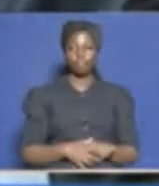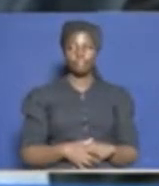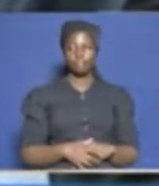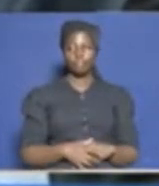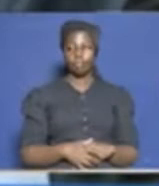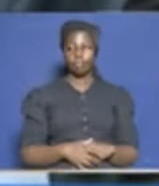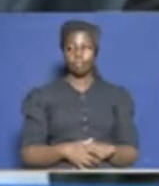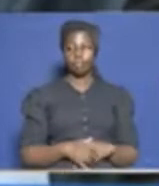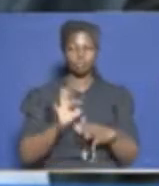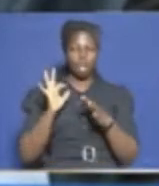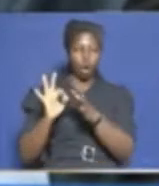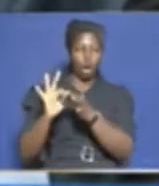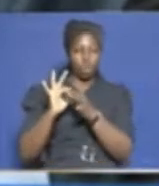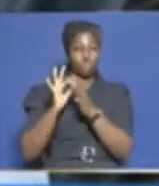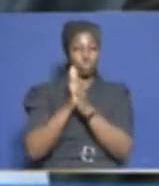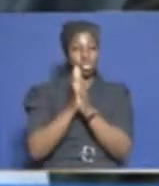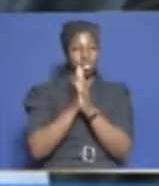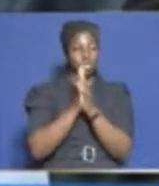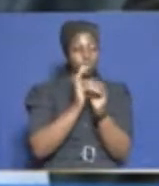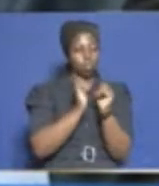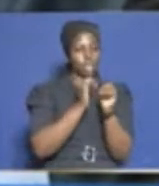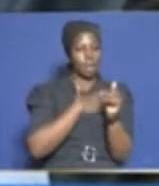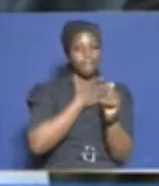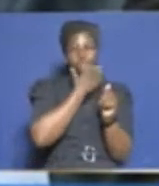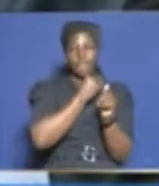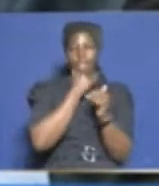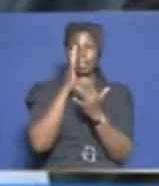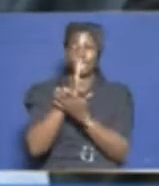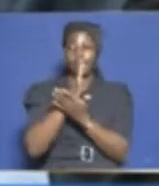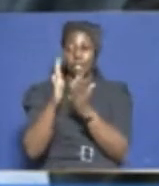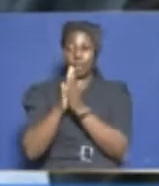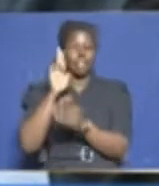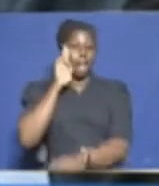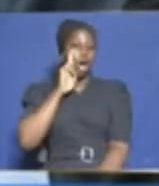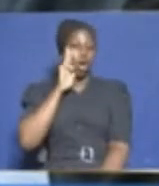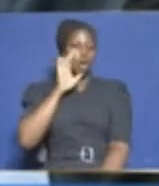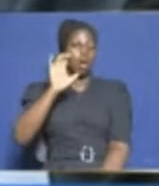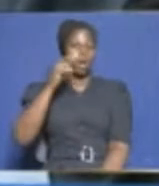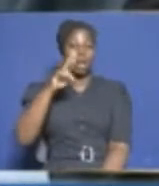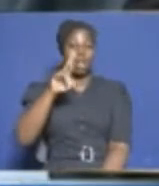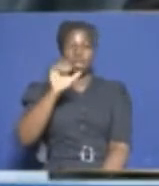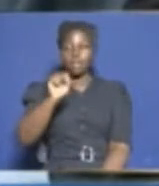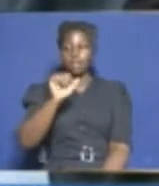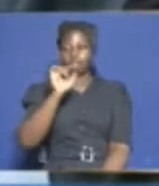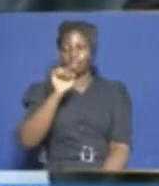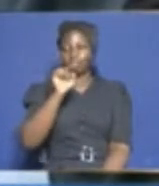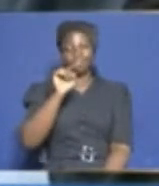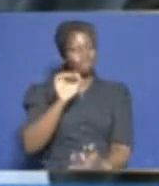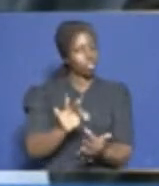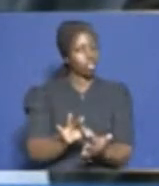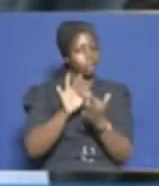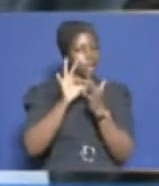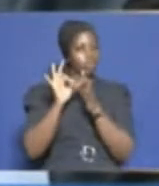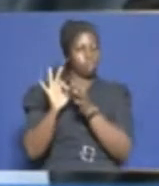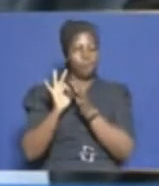The bond that my dad shared with Uncle Chris was a bond that was so unique and